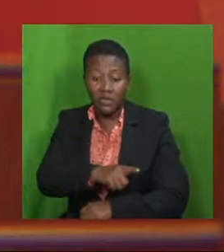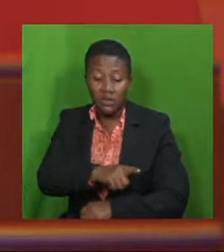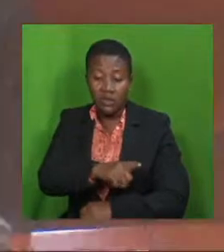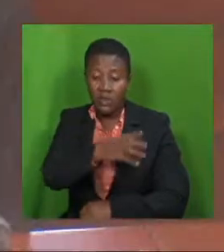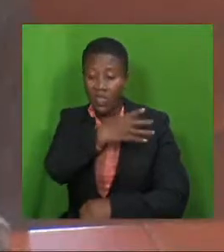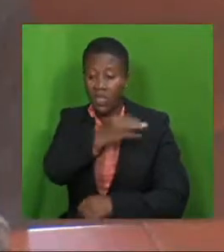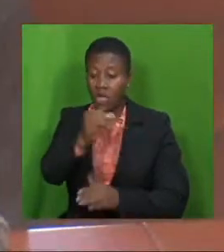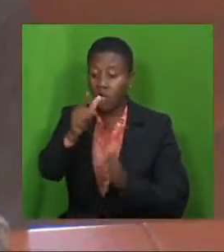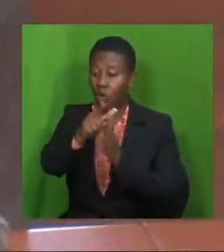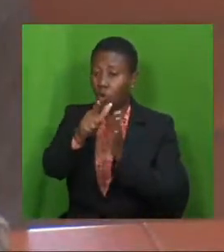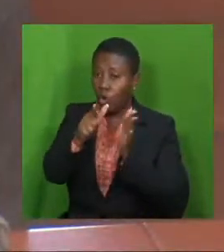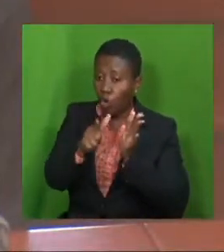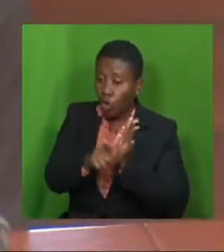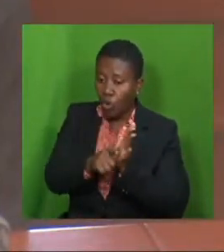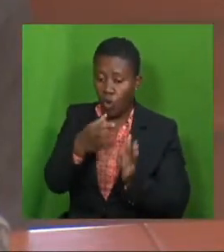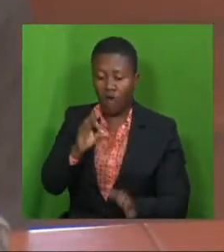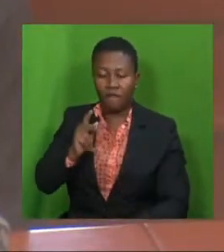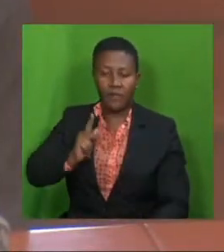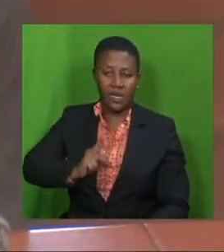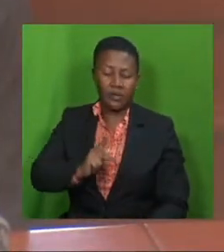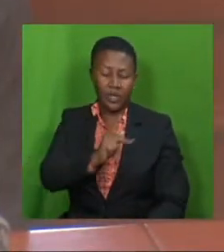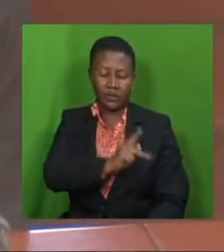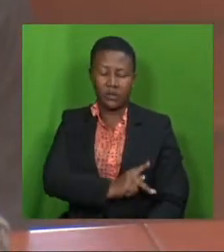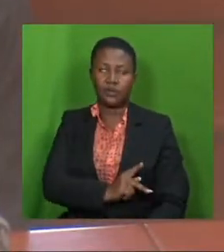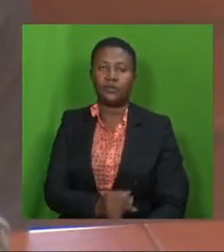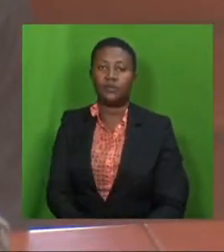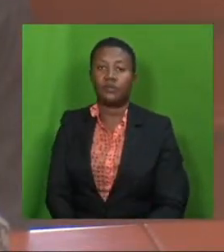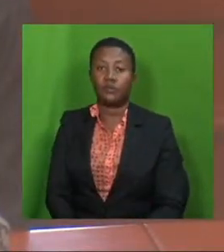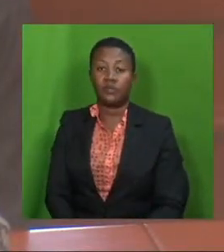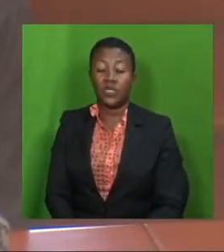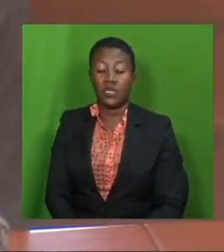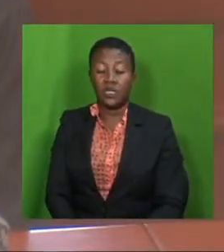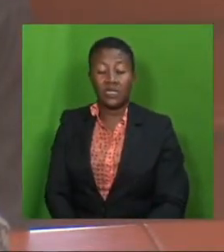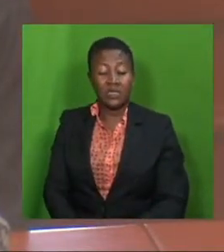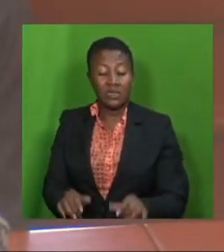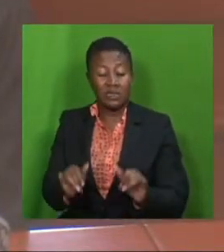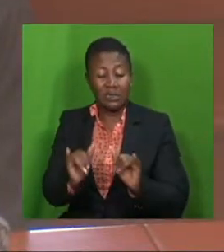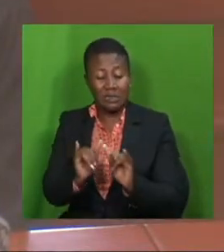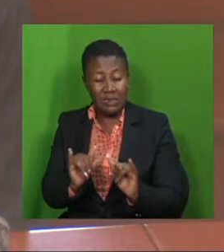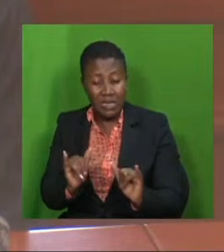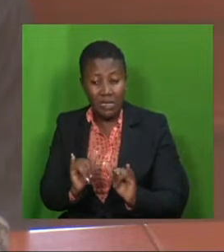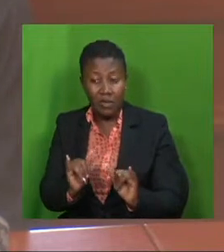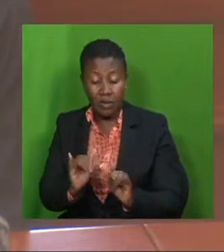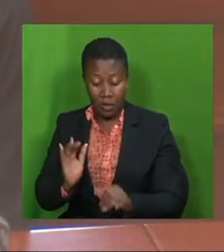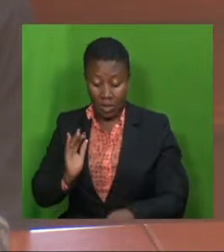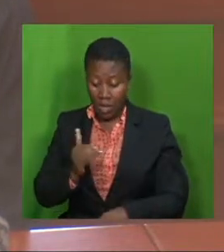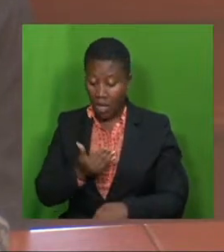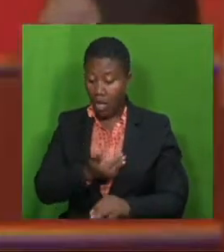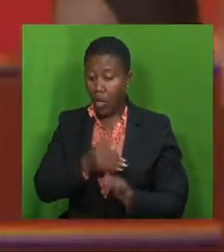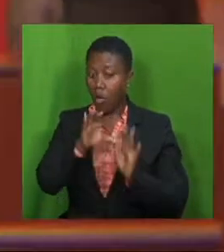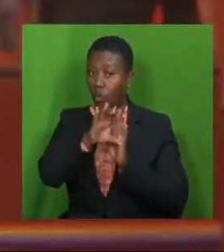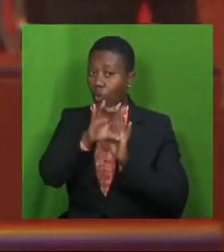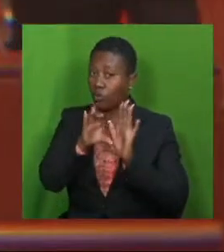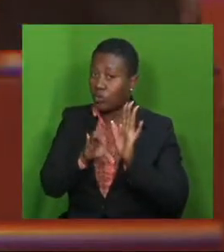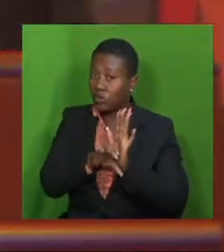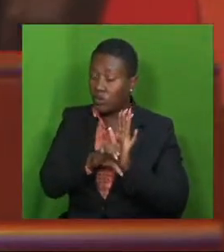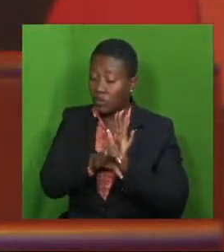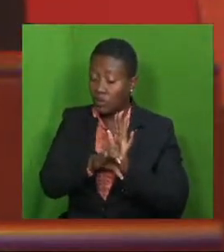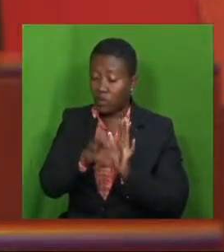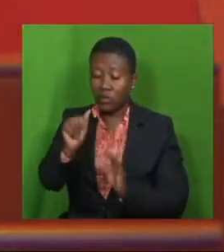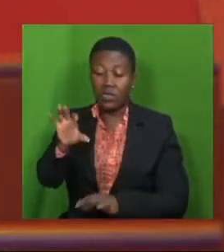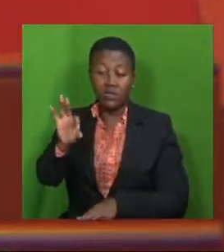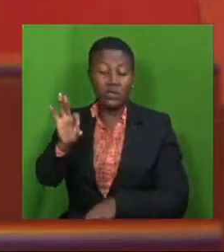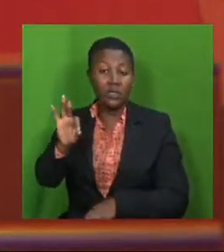orders of the parliament. Similarly, our Constitution,